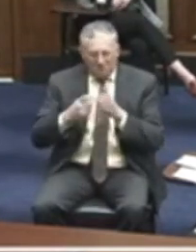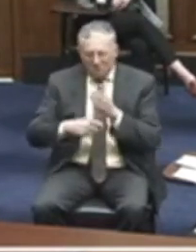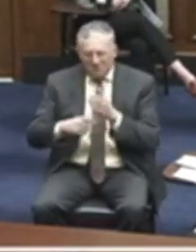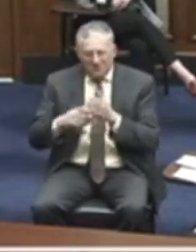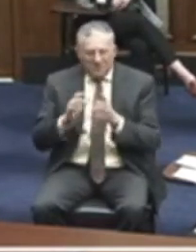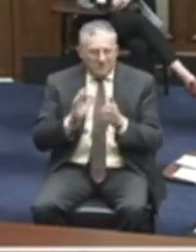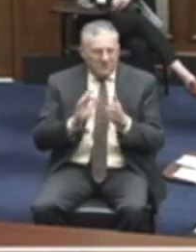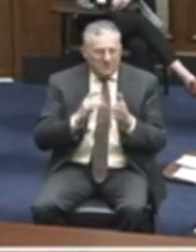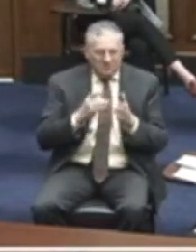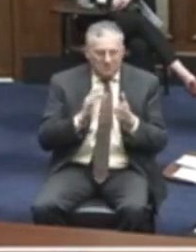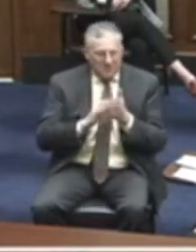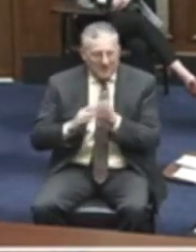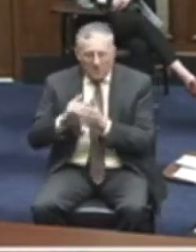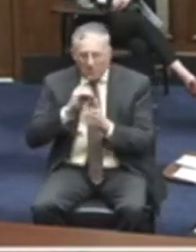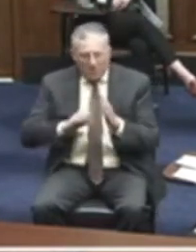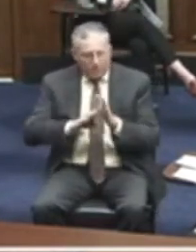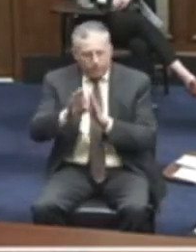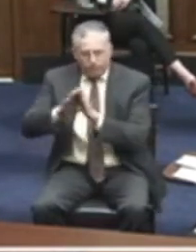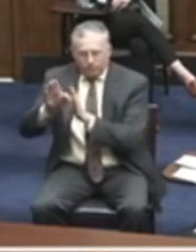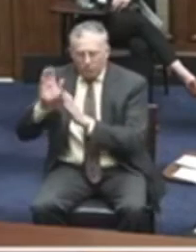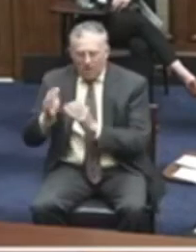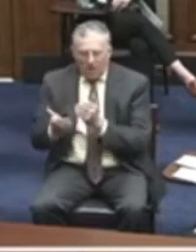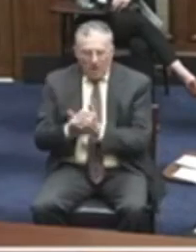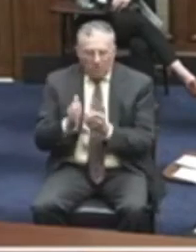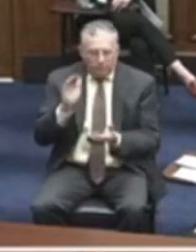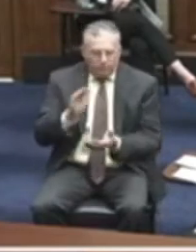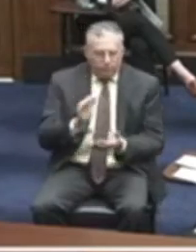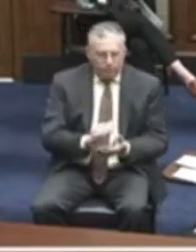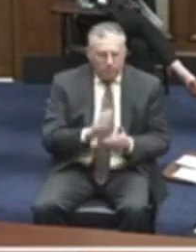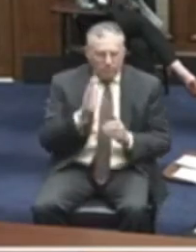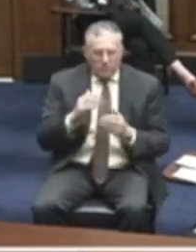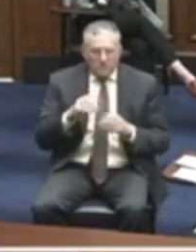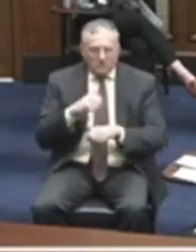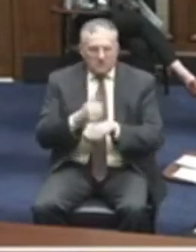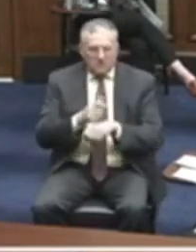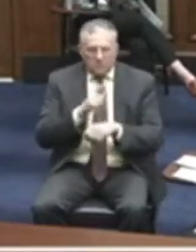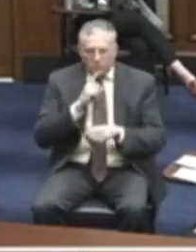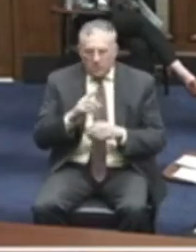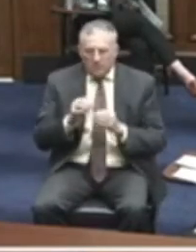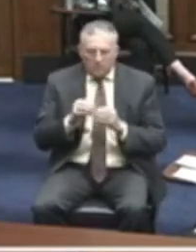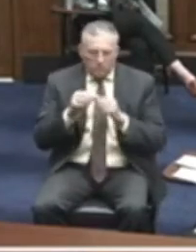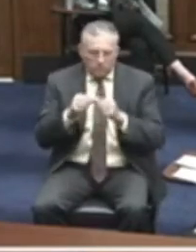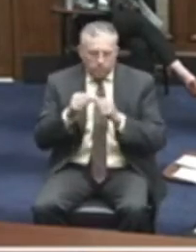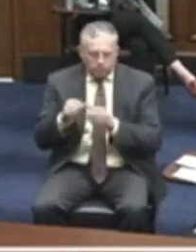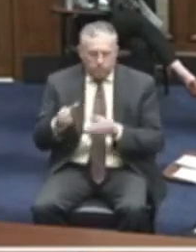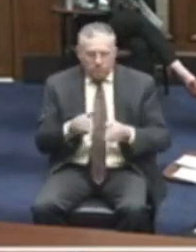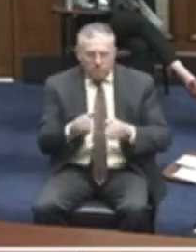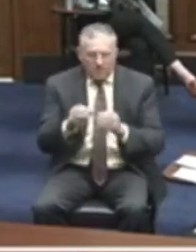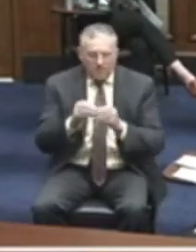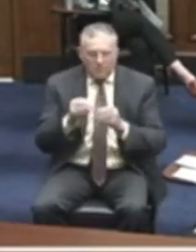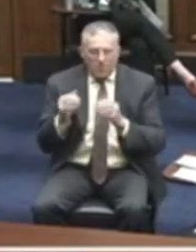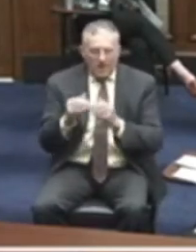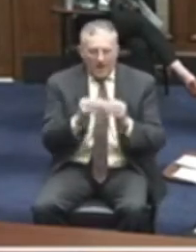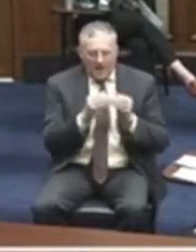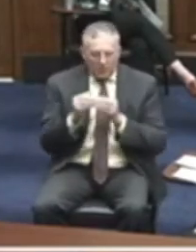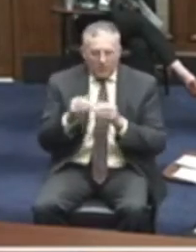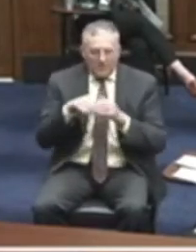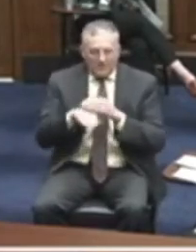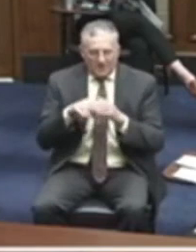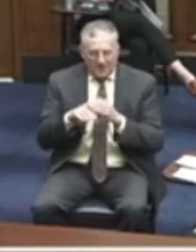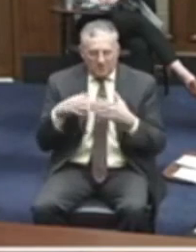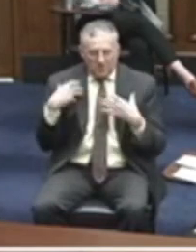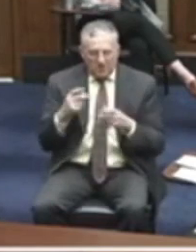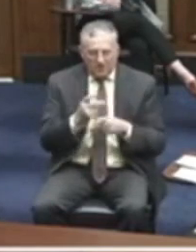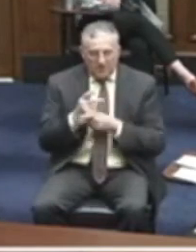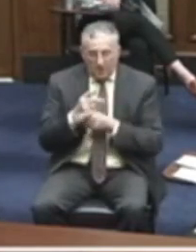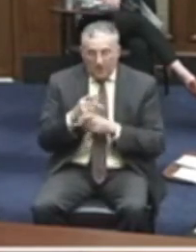system and provide a sustainable path to more equitable and accessible health care, especially for communities where